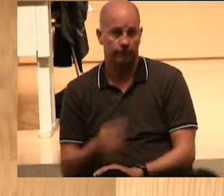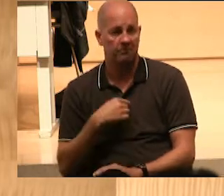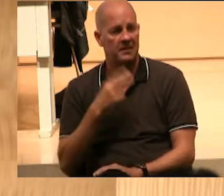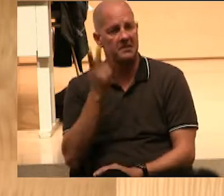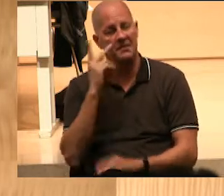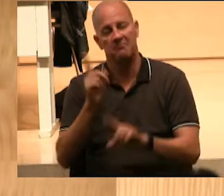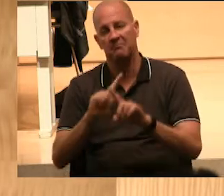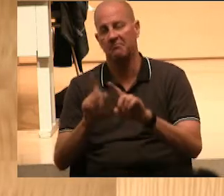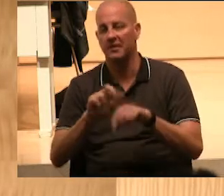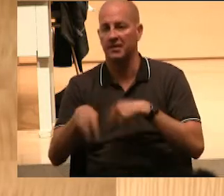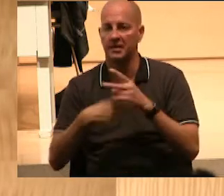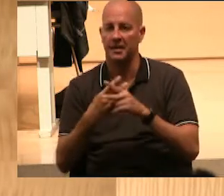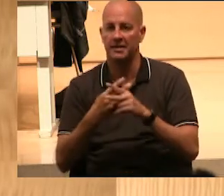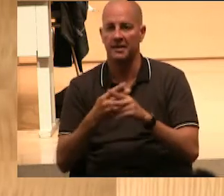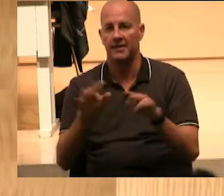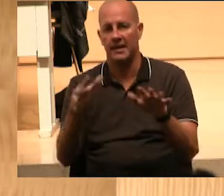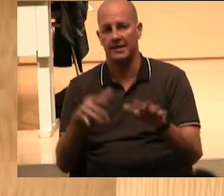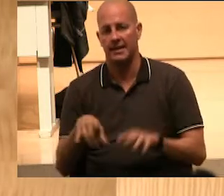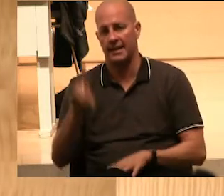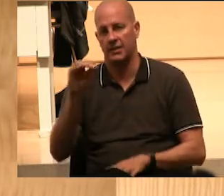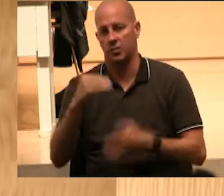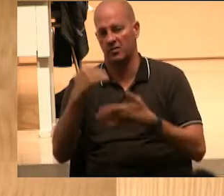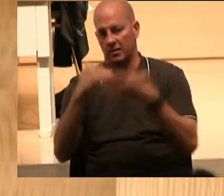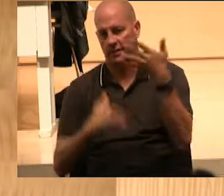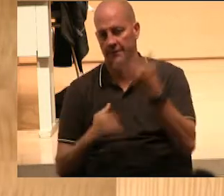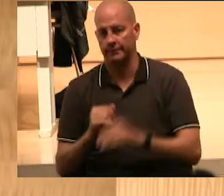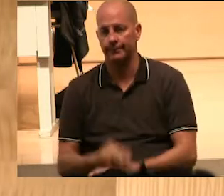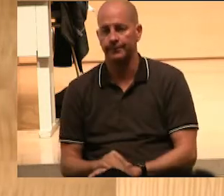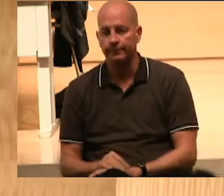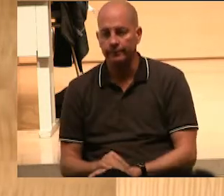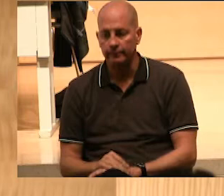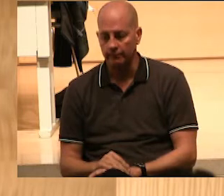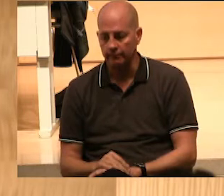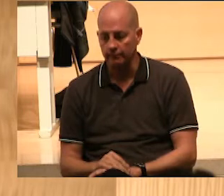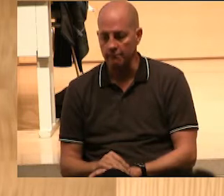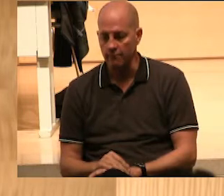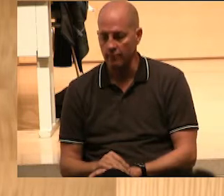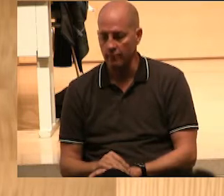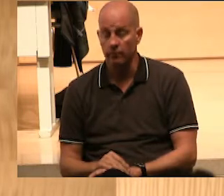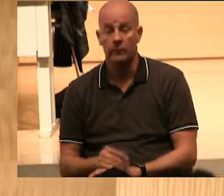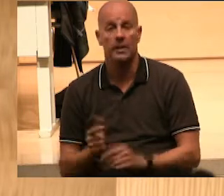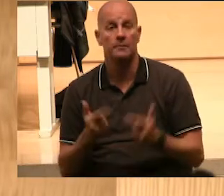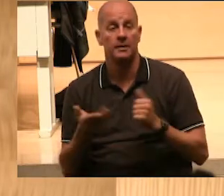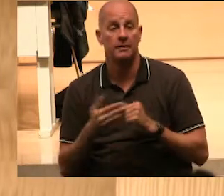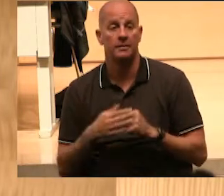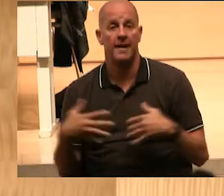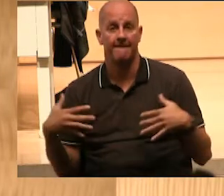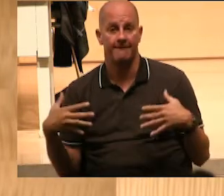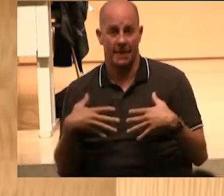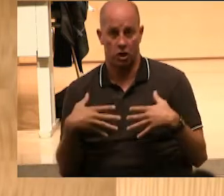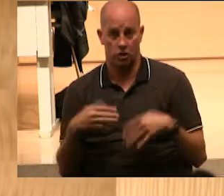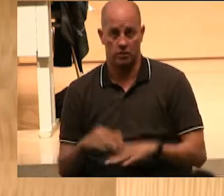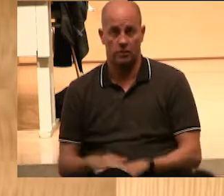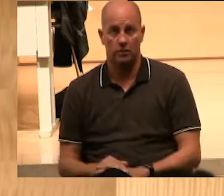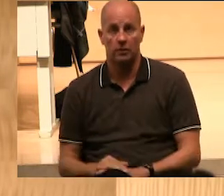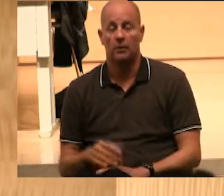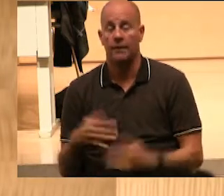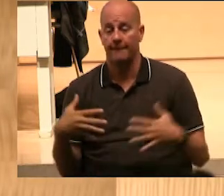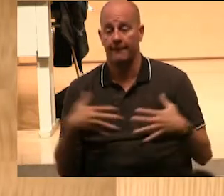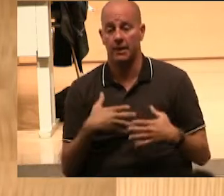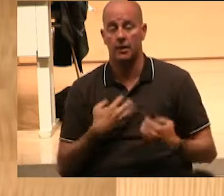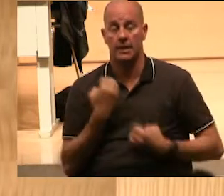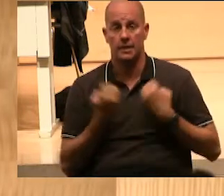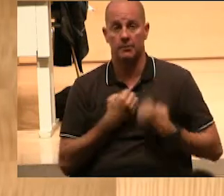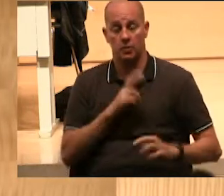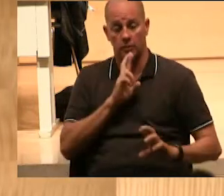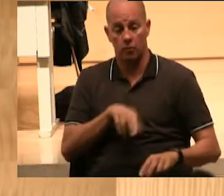of anxiety disorders. The thing to really pay attention to with anxiety disorders is fear and anxiety. And fear is an emotional response to